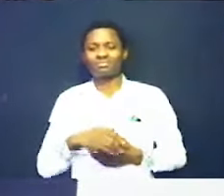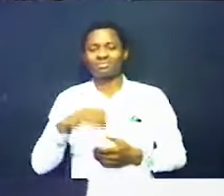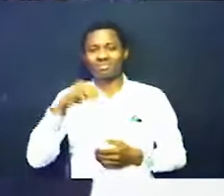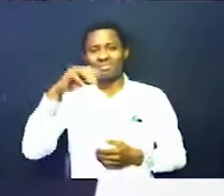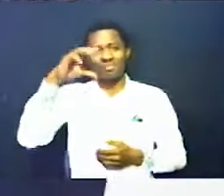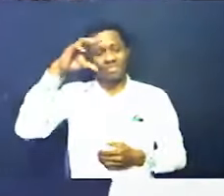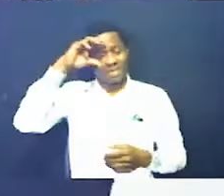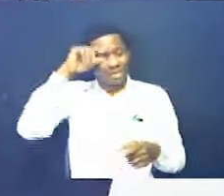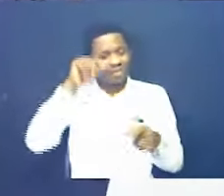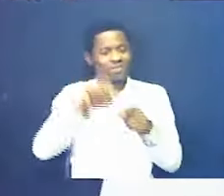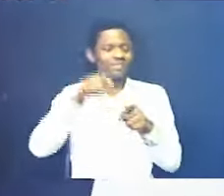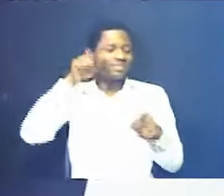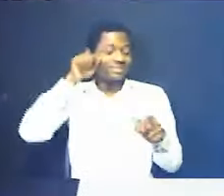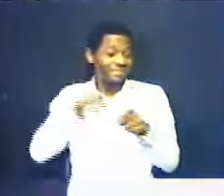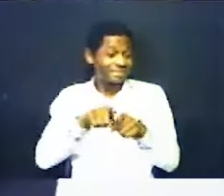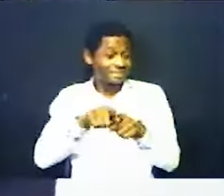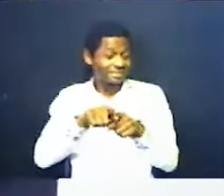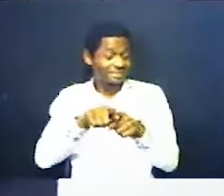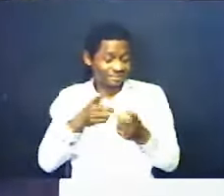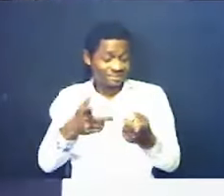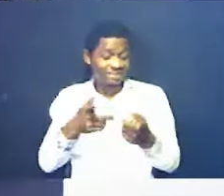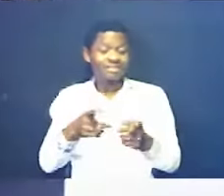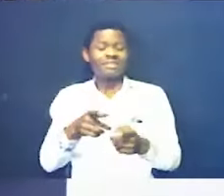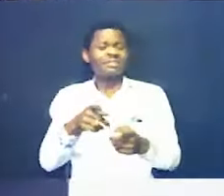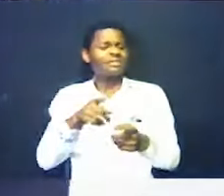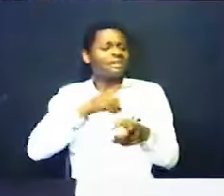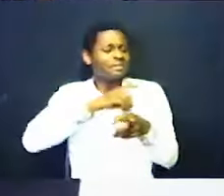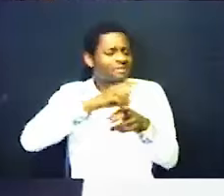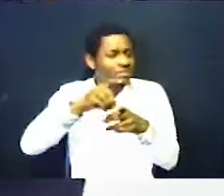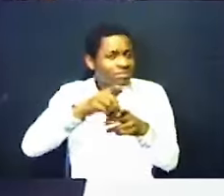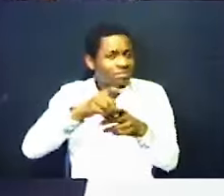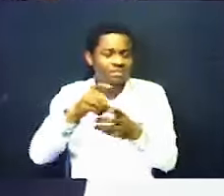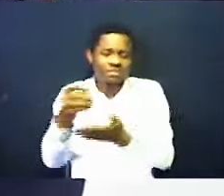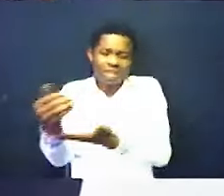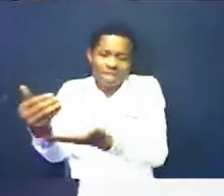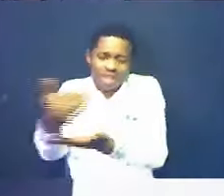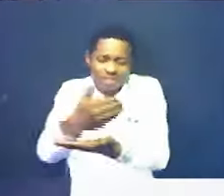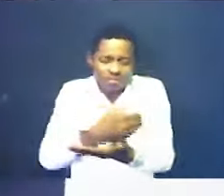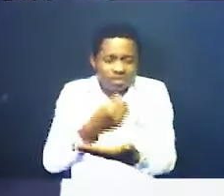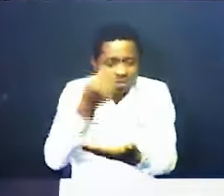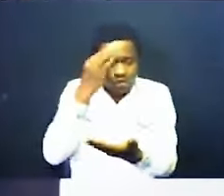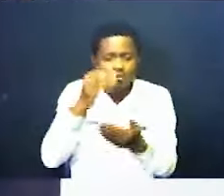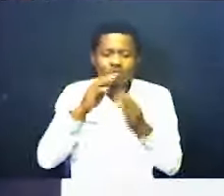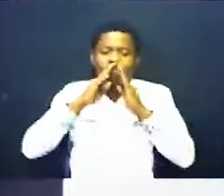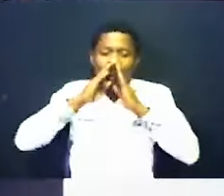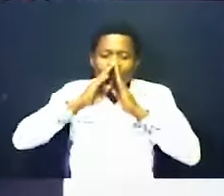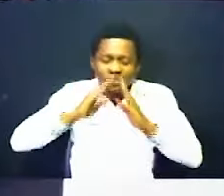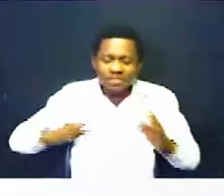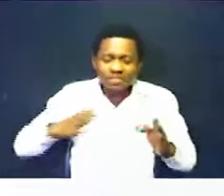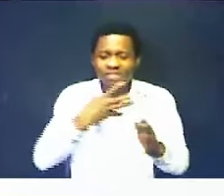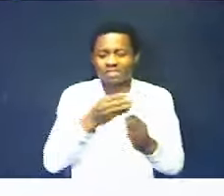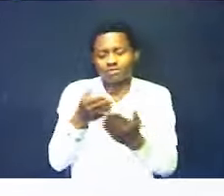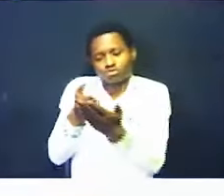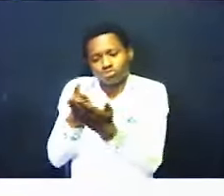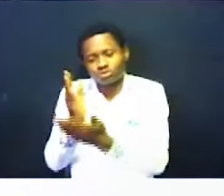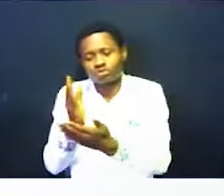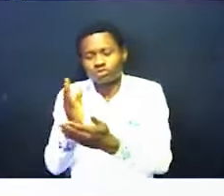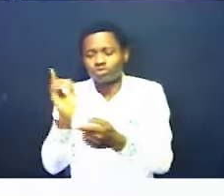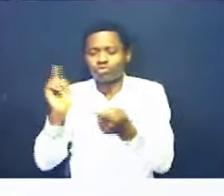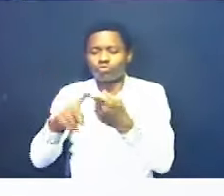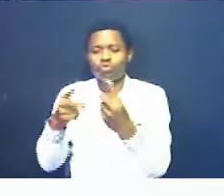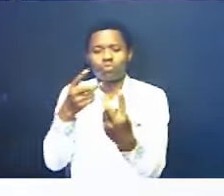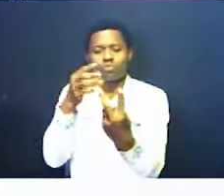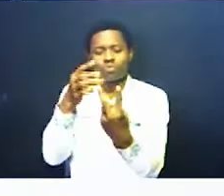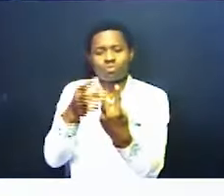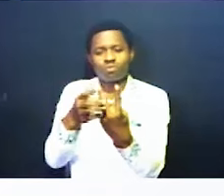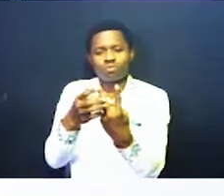adofonum, discipline is a harvest of peace and righteousness, both to parents and